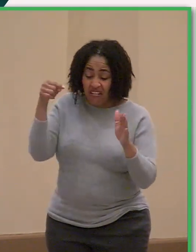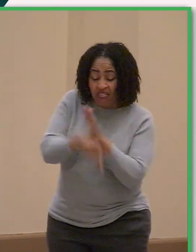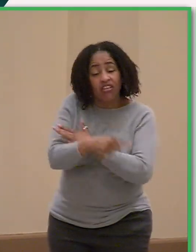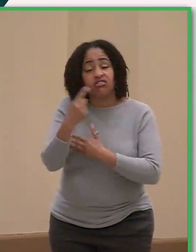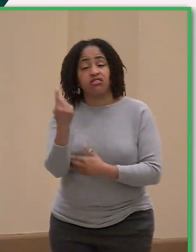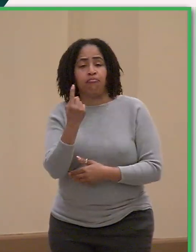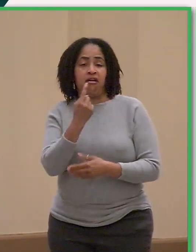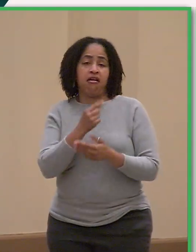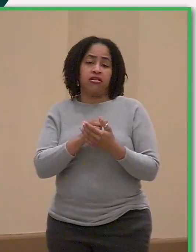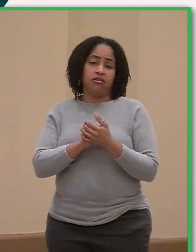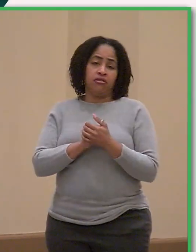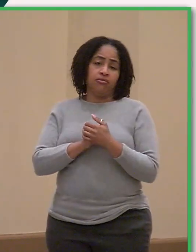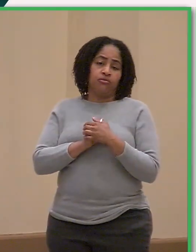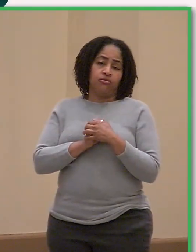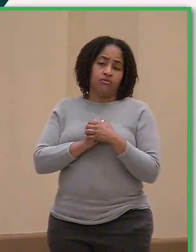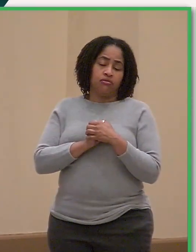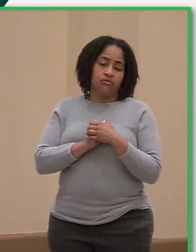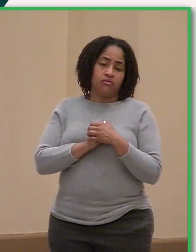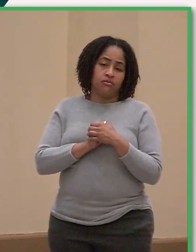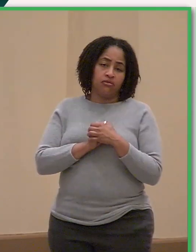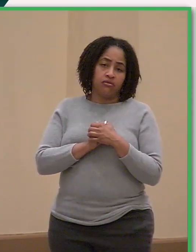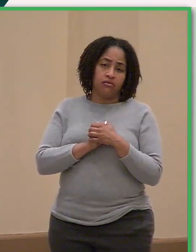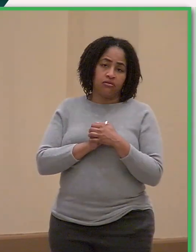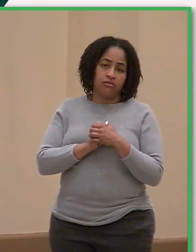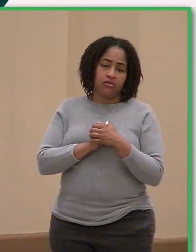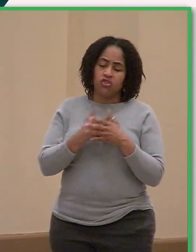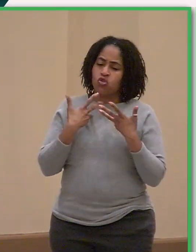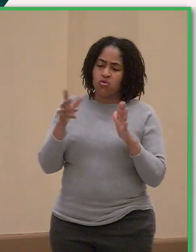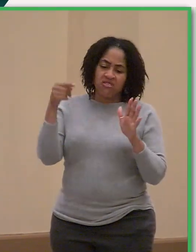somebody else.